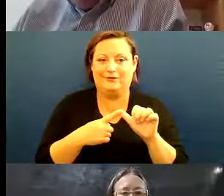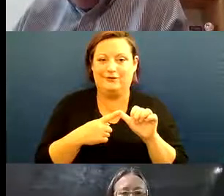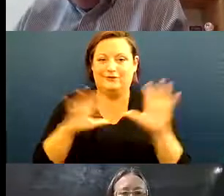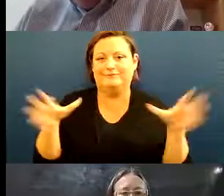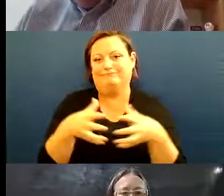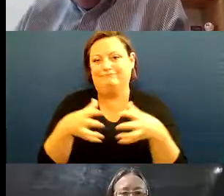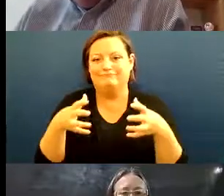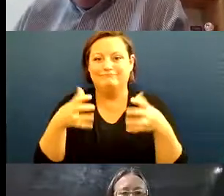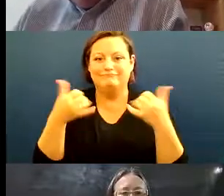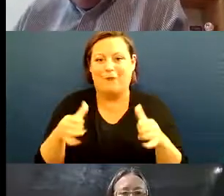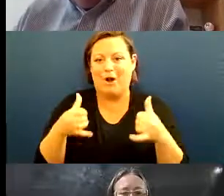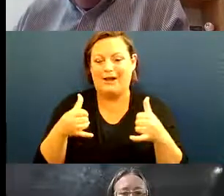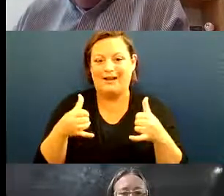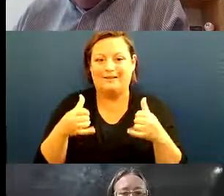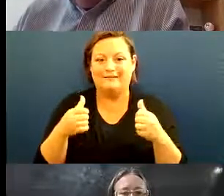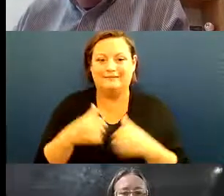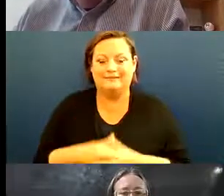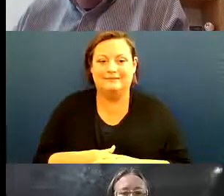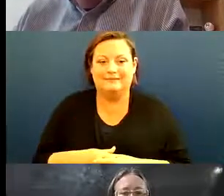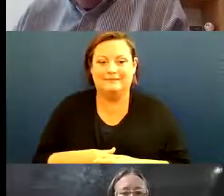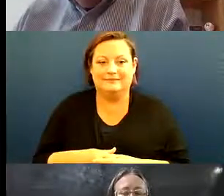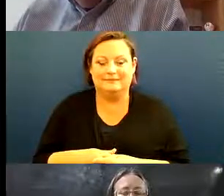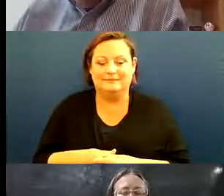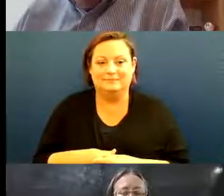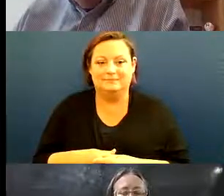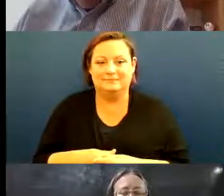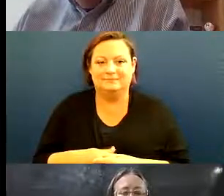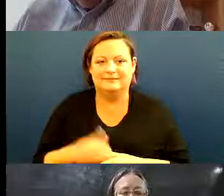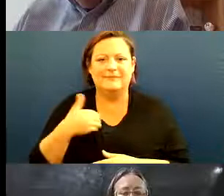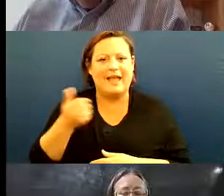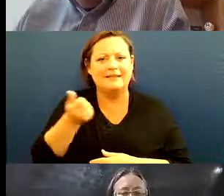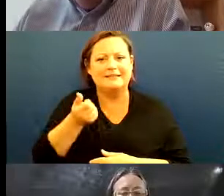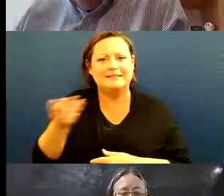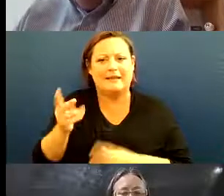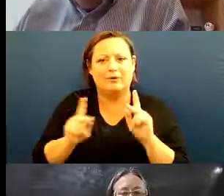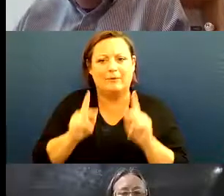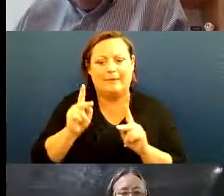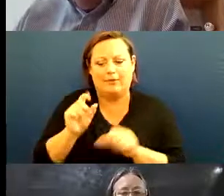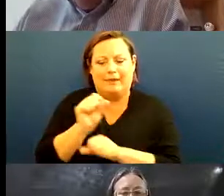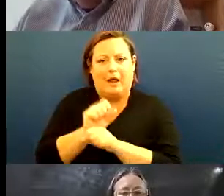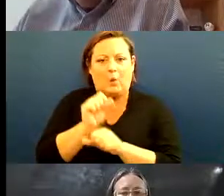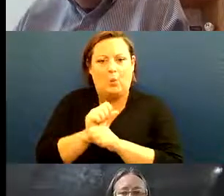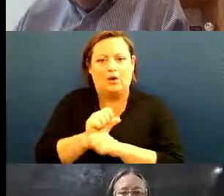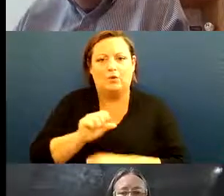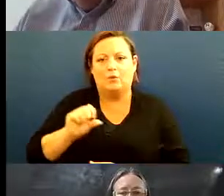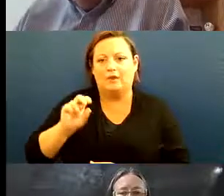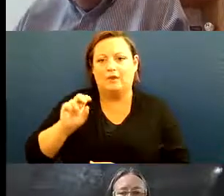to Baylor. I took several people that had worked with me at the